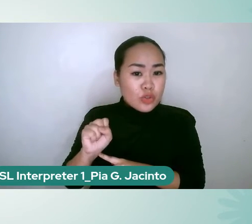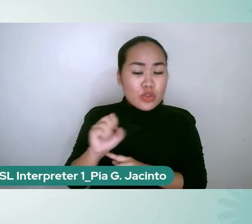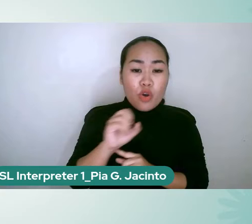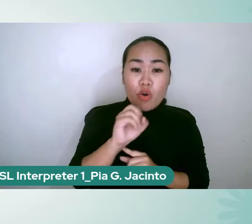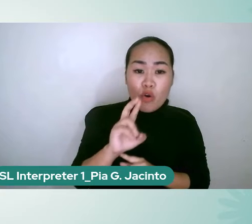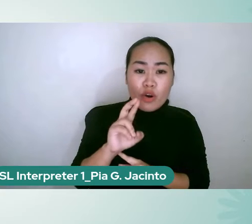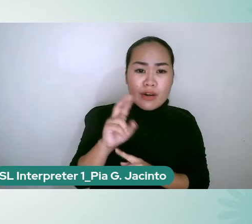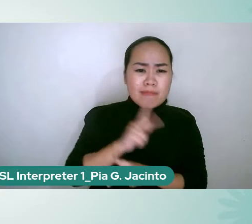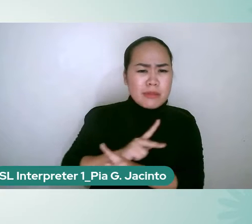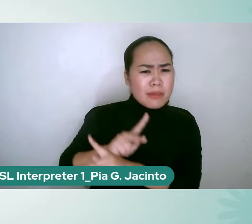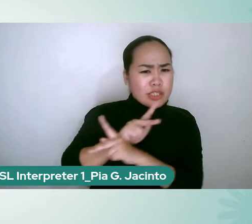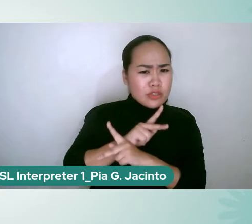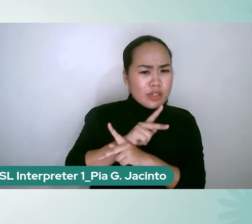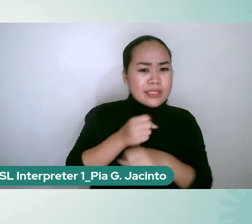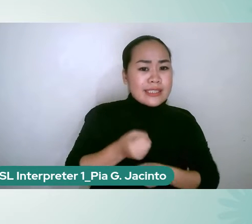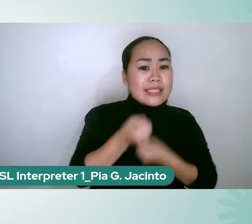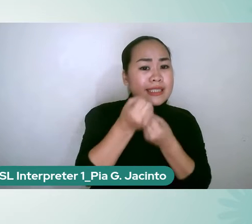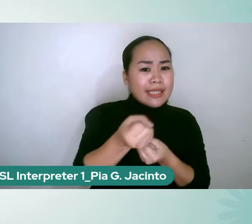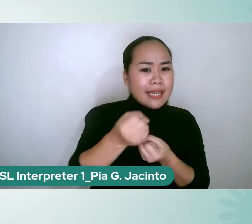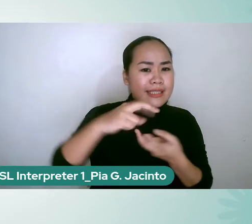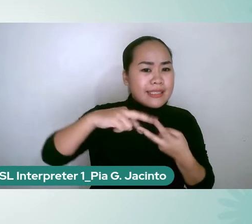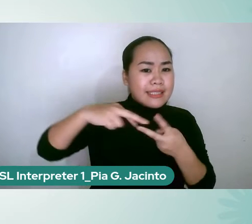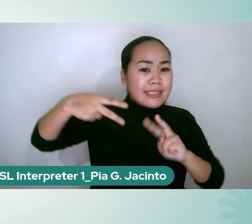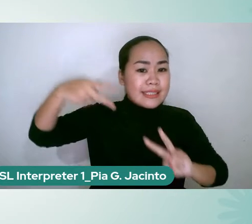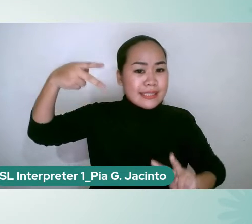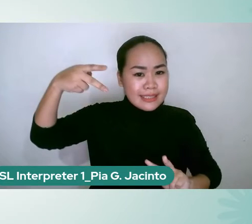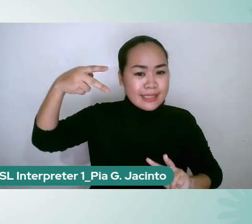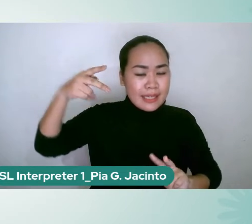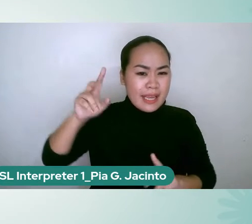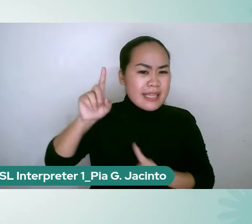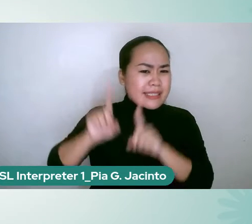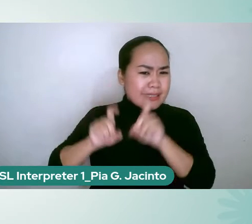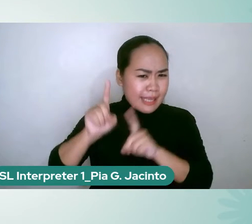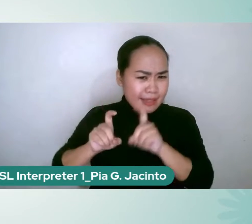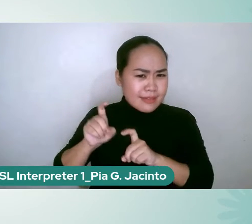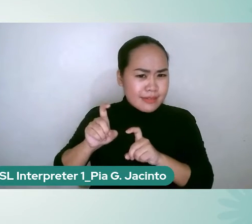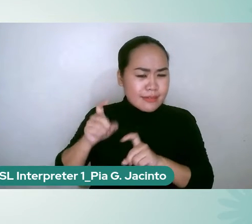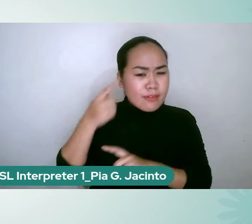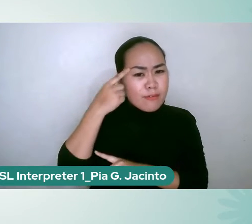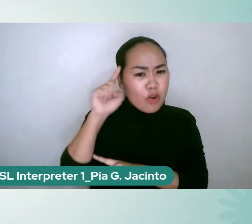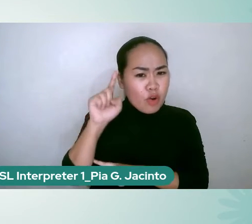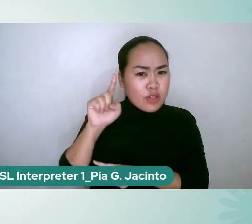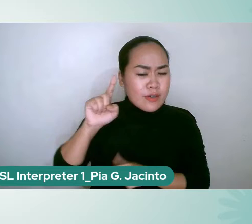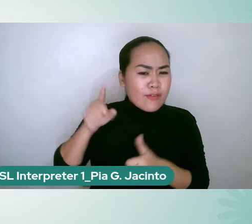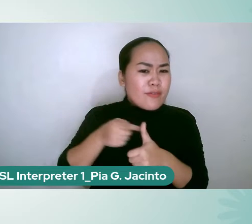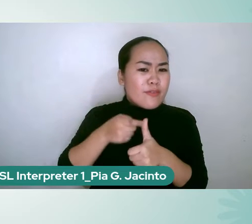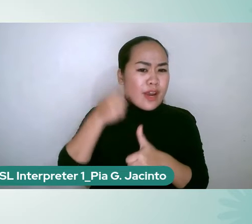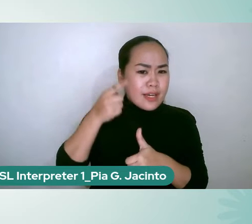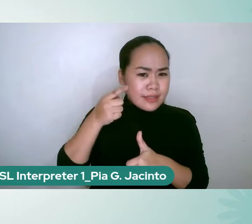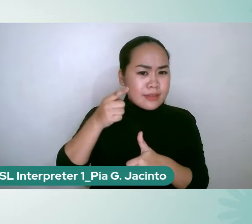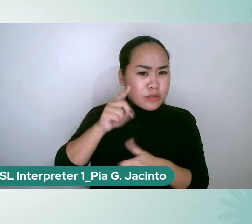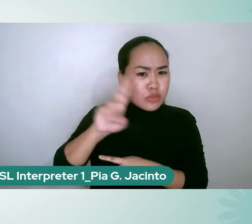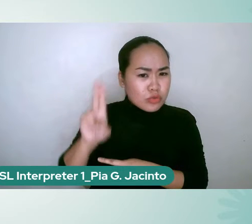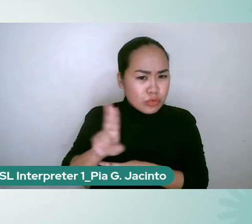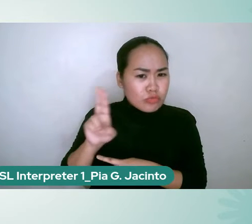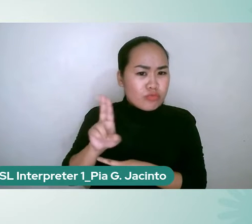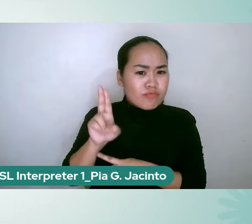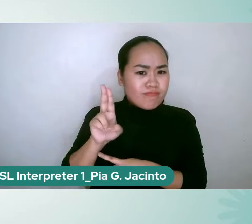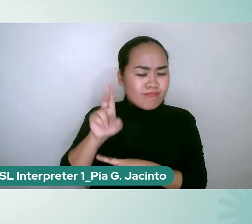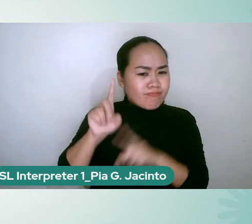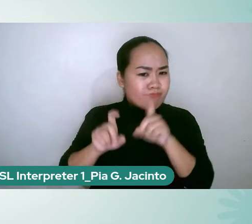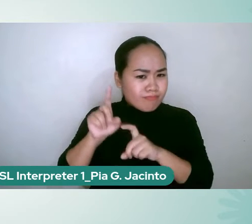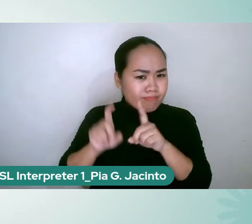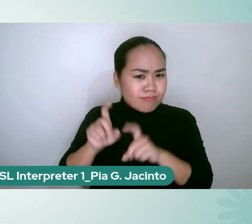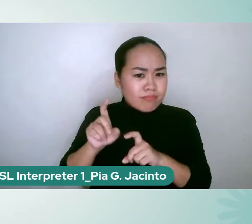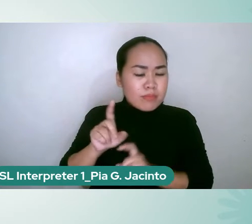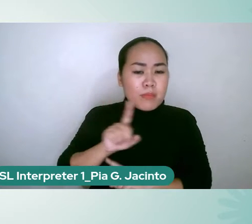the use of DNA-based HPV testing as a first-choice screening method. It is considered to be less prone